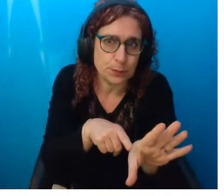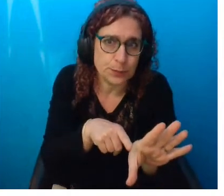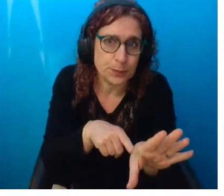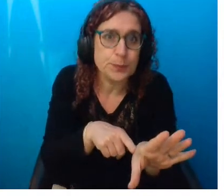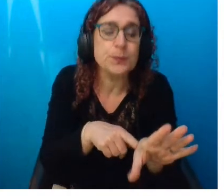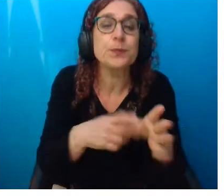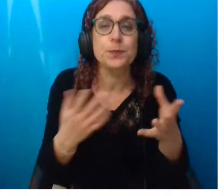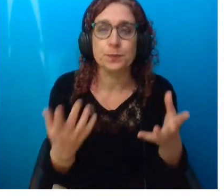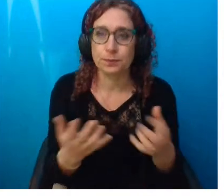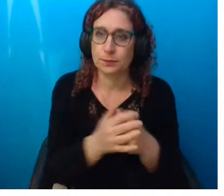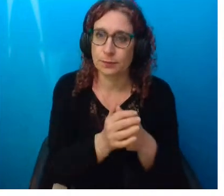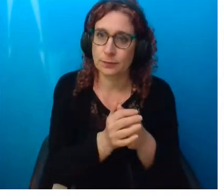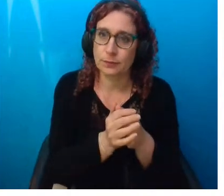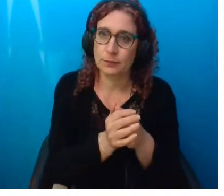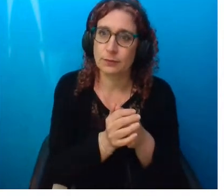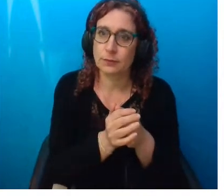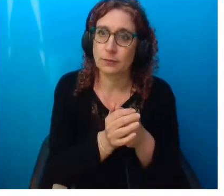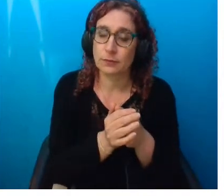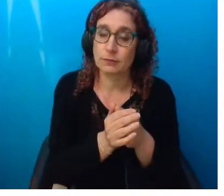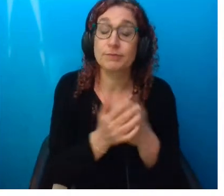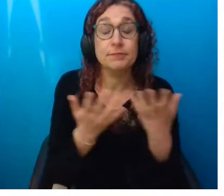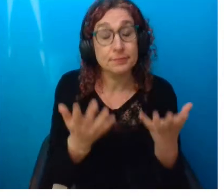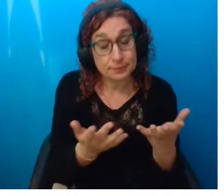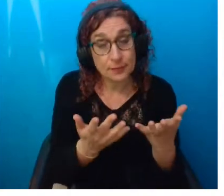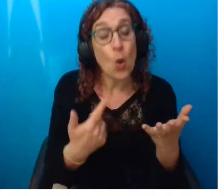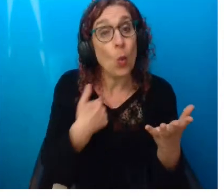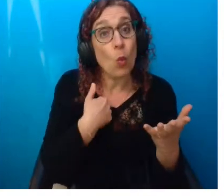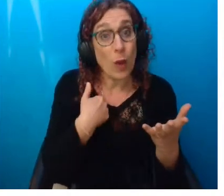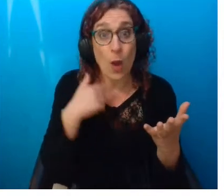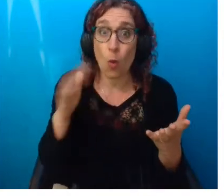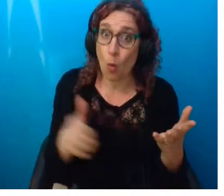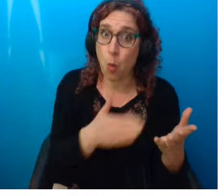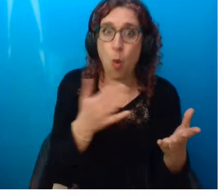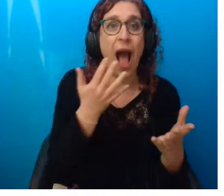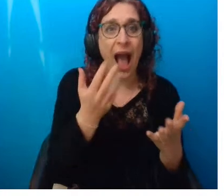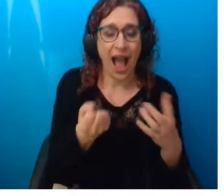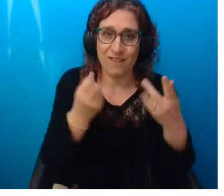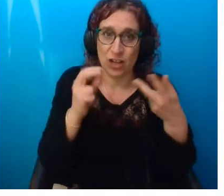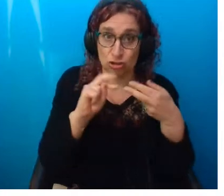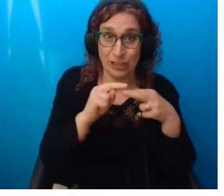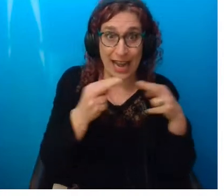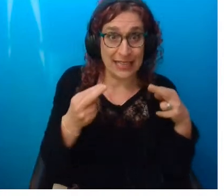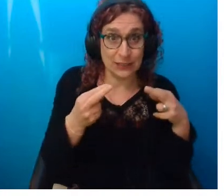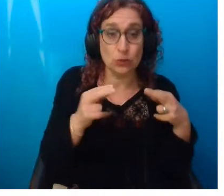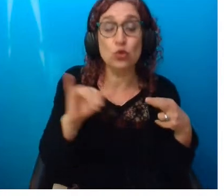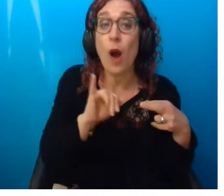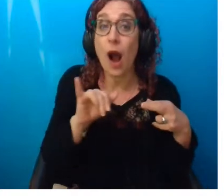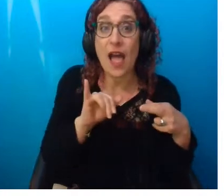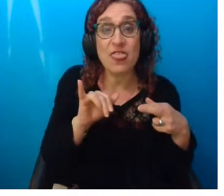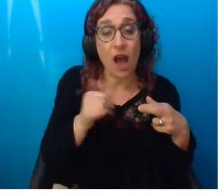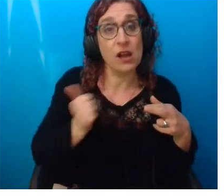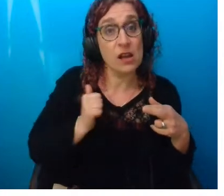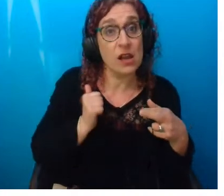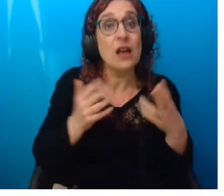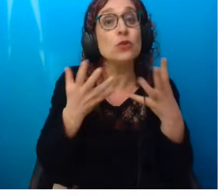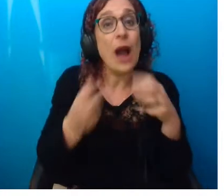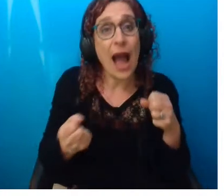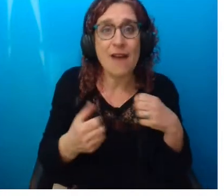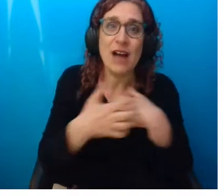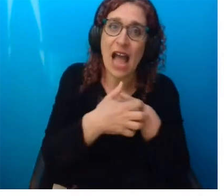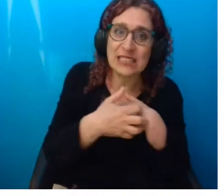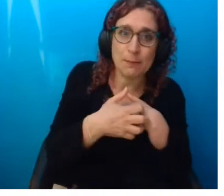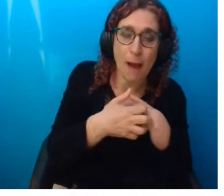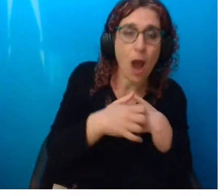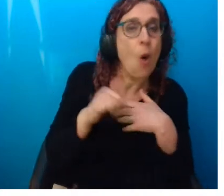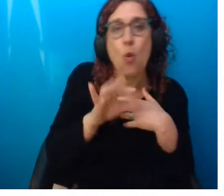There's an increasing understanding that we are born with a genetic tendency to get eczema. We know that if your parents have eczema, you're more likely to get